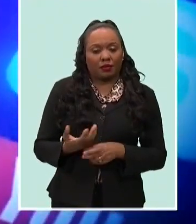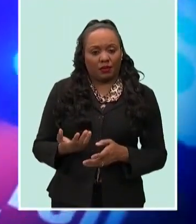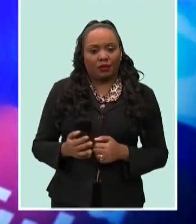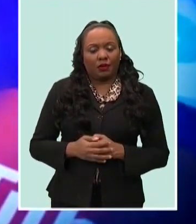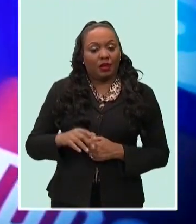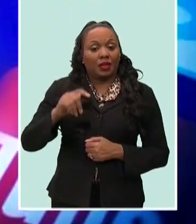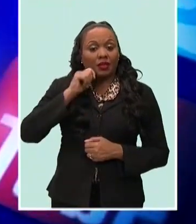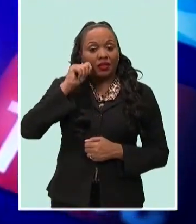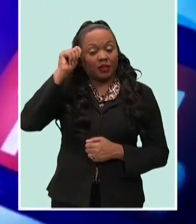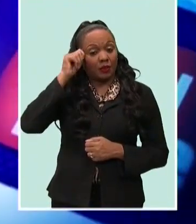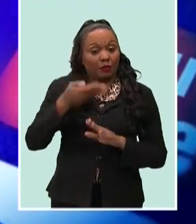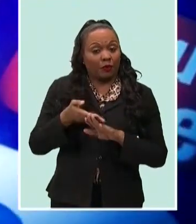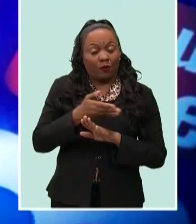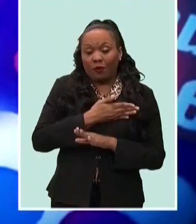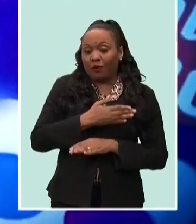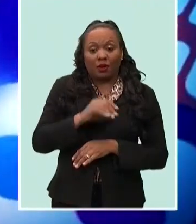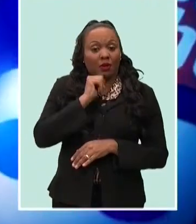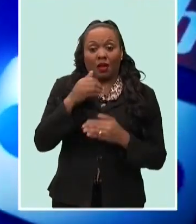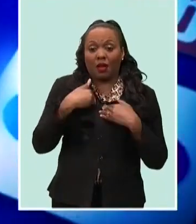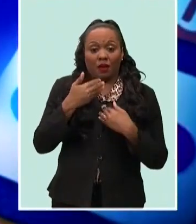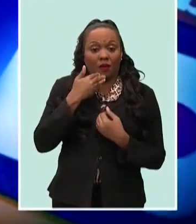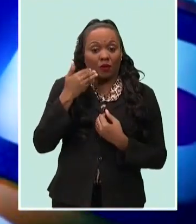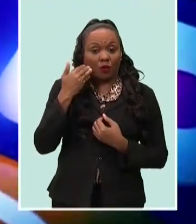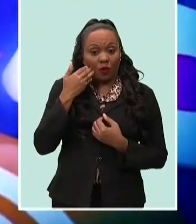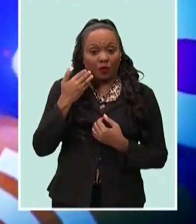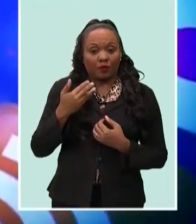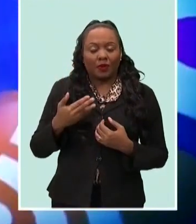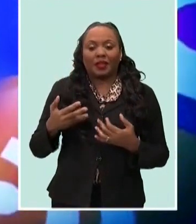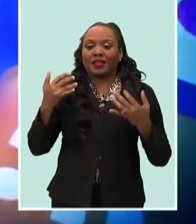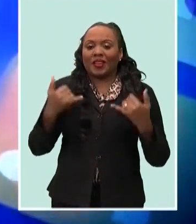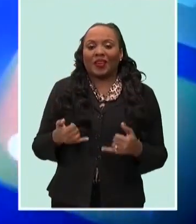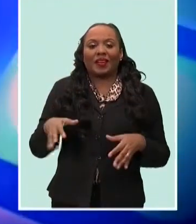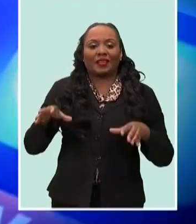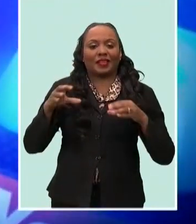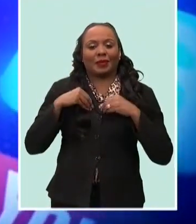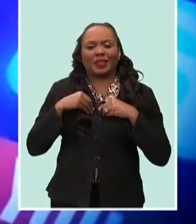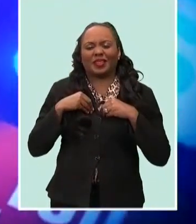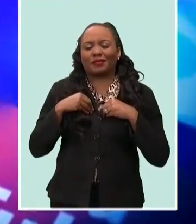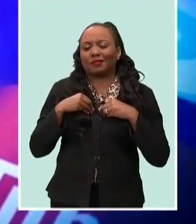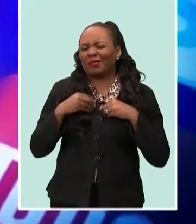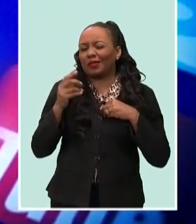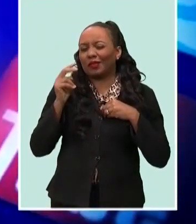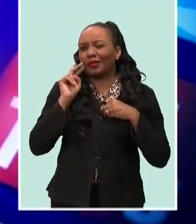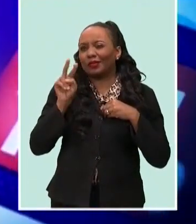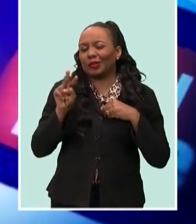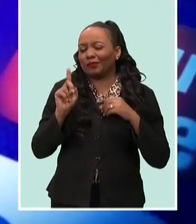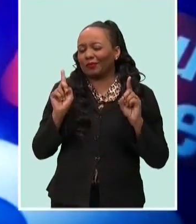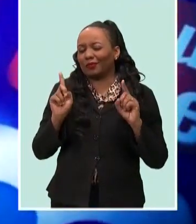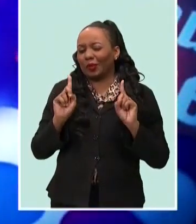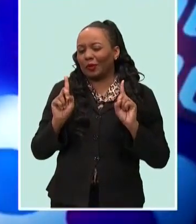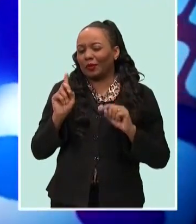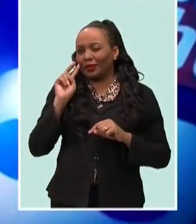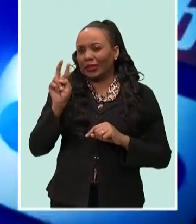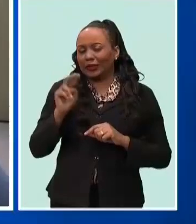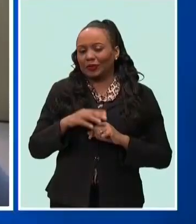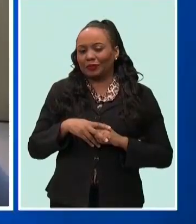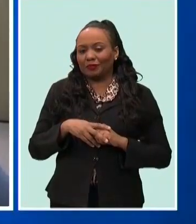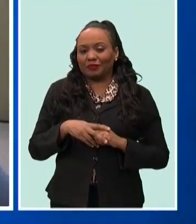It's about a teenager who was once homeless, and he's been accepted into, well, we'll just let him tell you himself. Take a